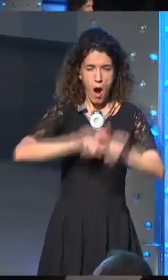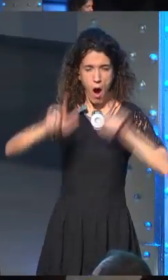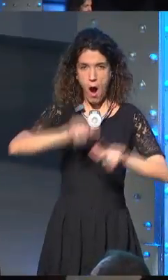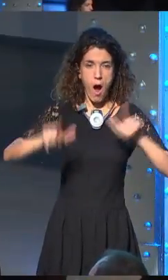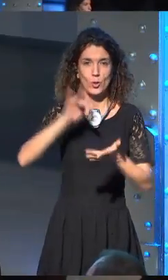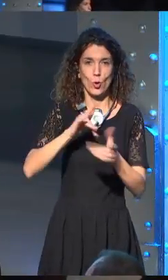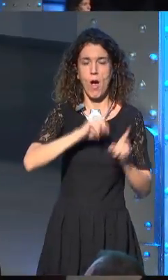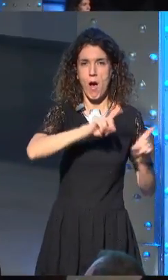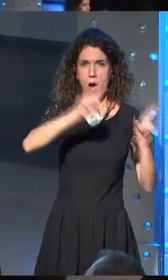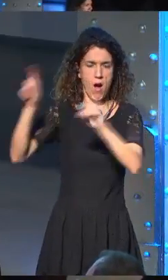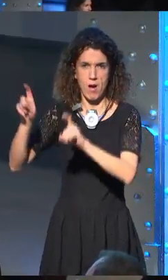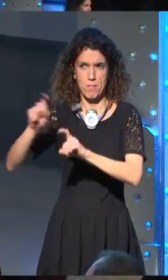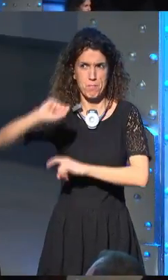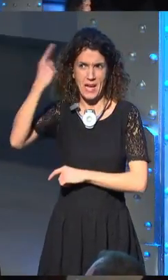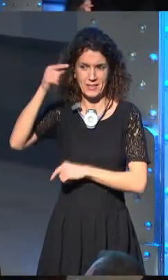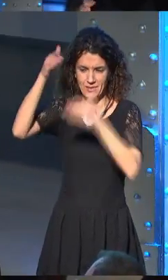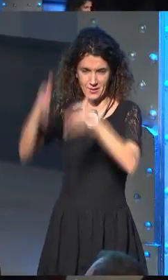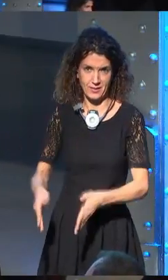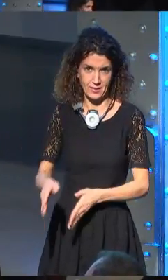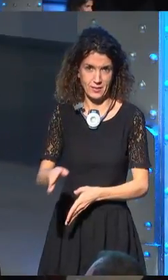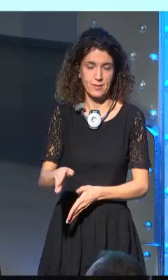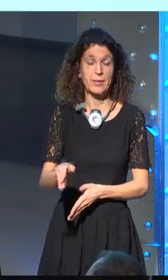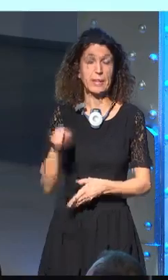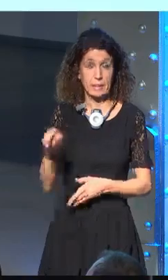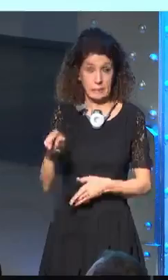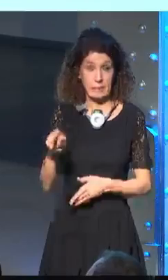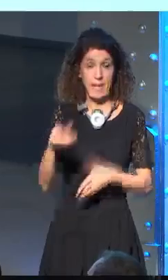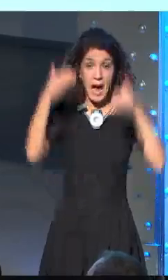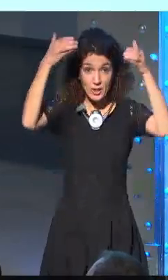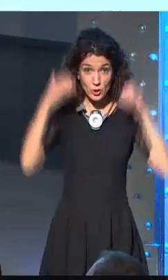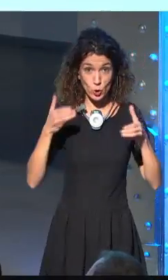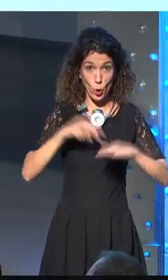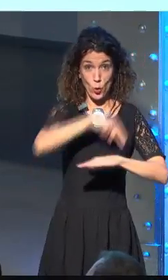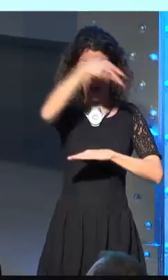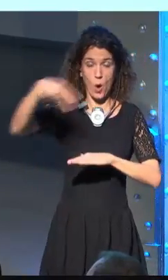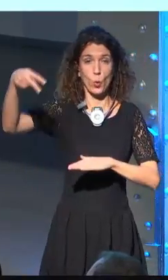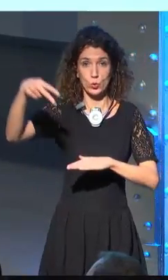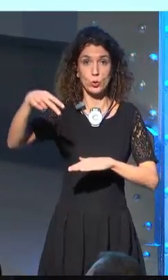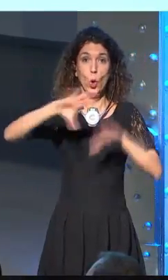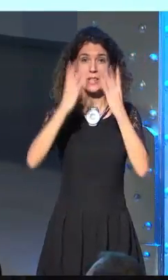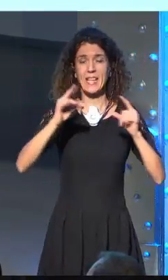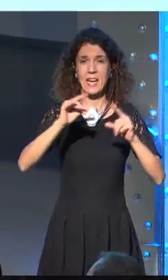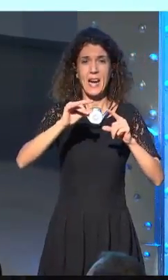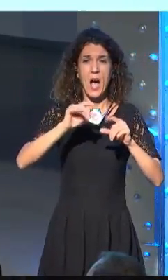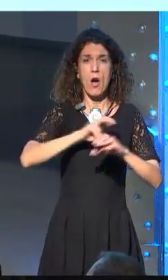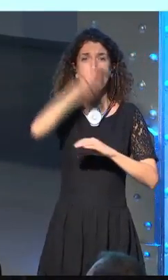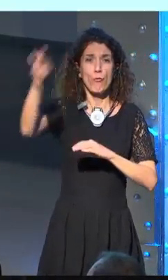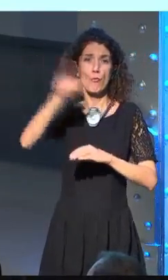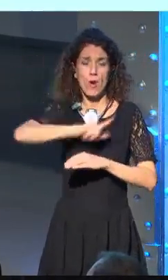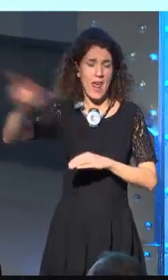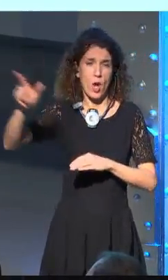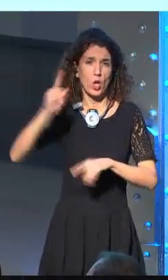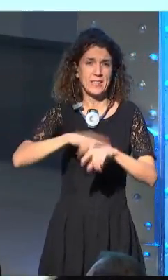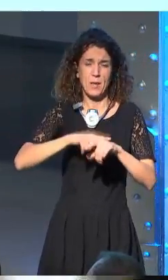individuals that has taken further that instinct to travel, to find new spaces. The US astronaut that has